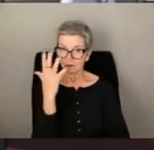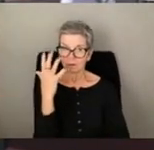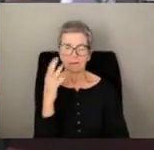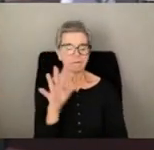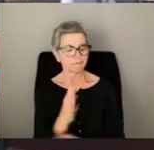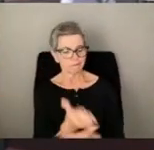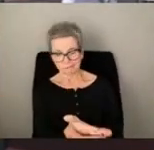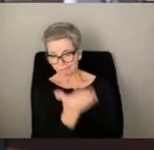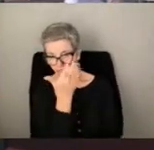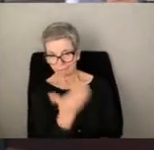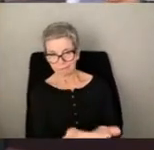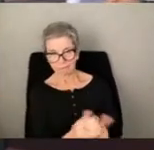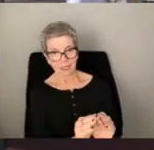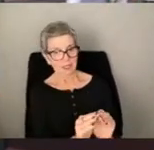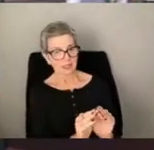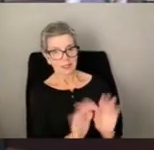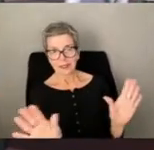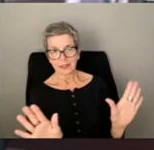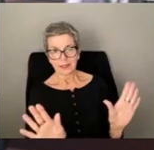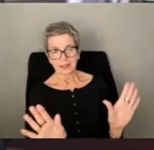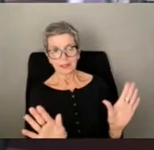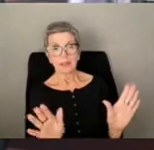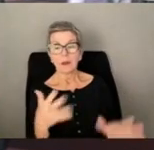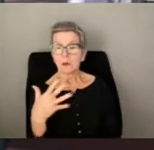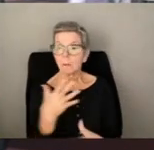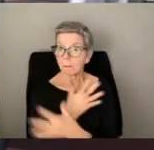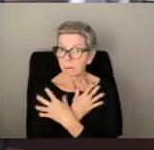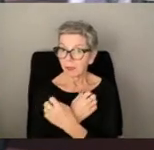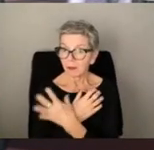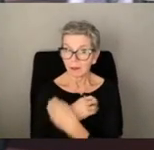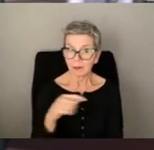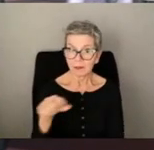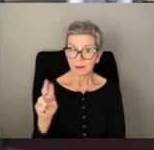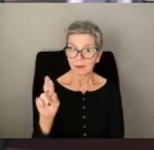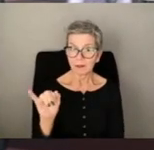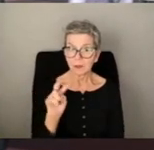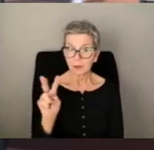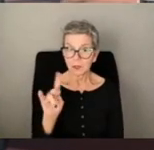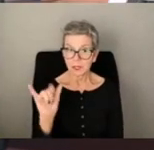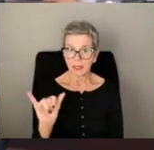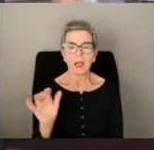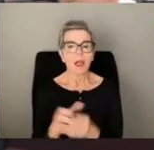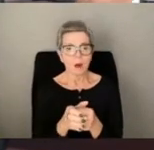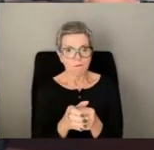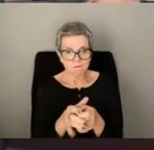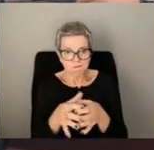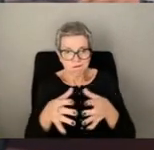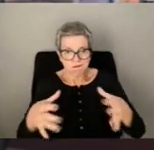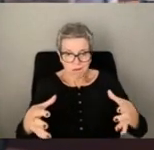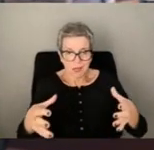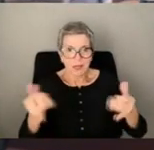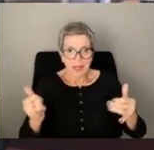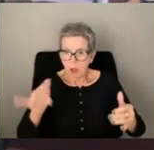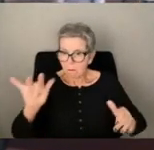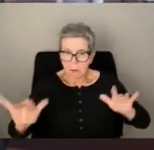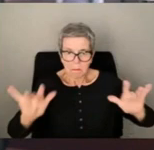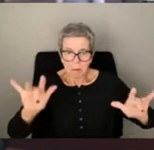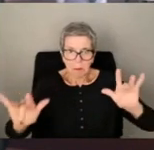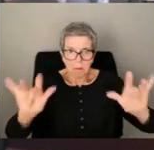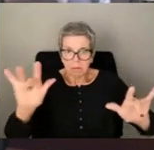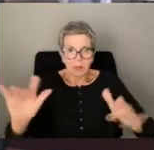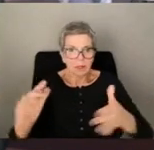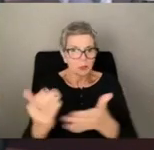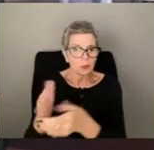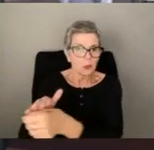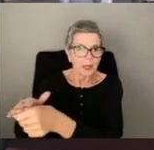bear populations have grown and have expanded into areas where we haven't seen them before. We have people all across the province that are